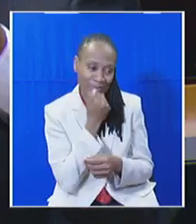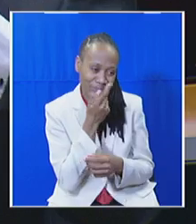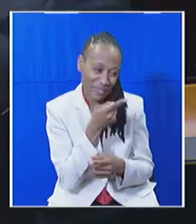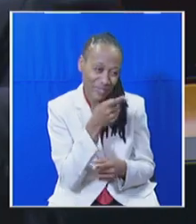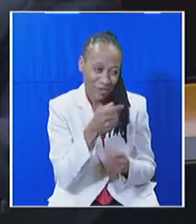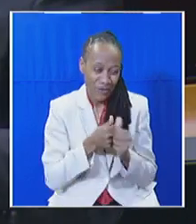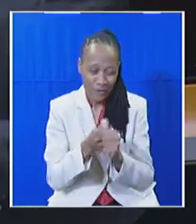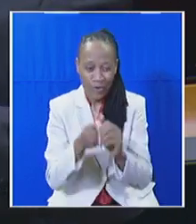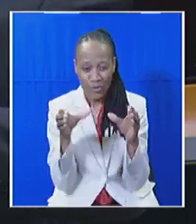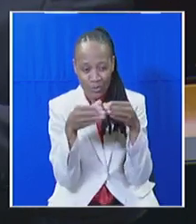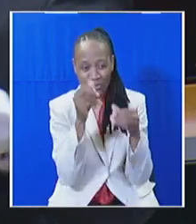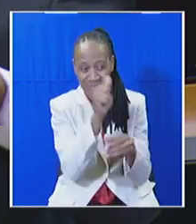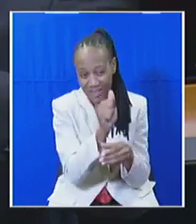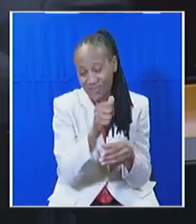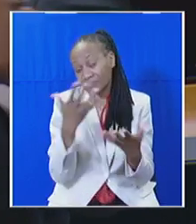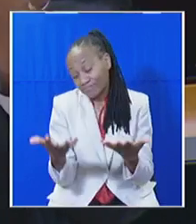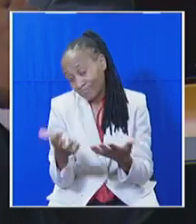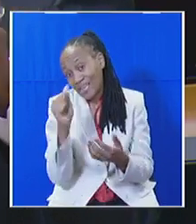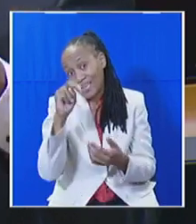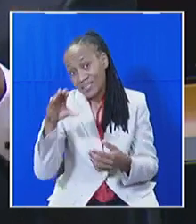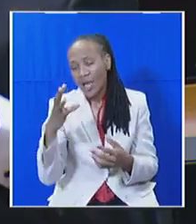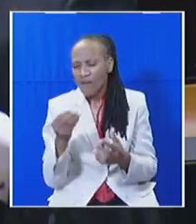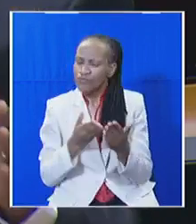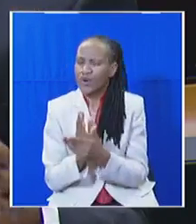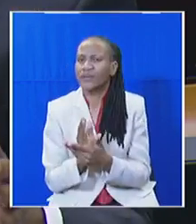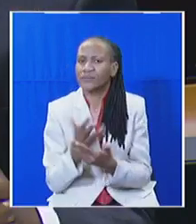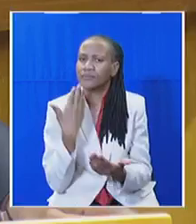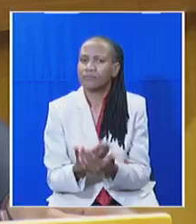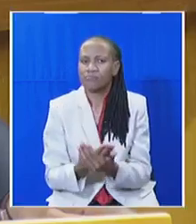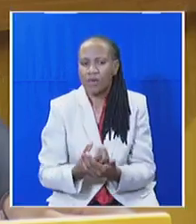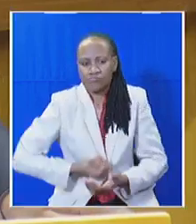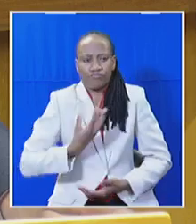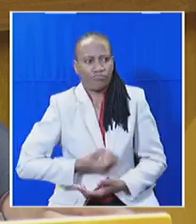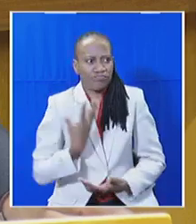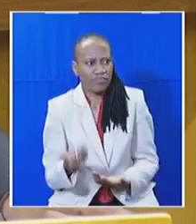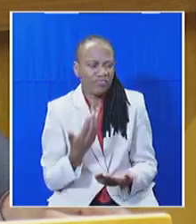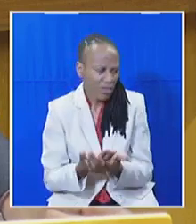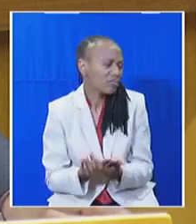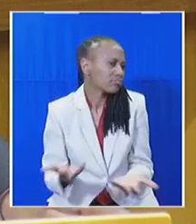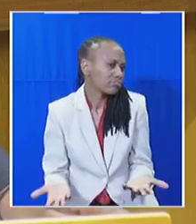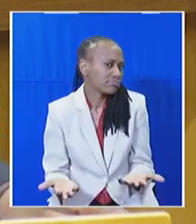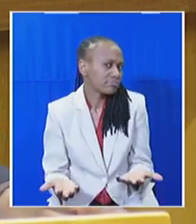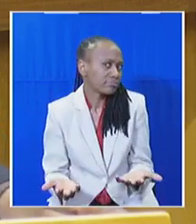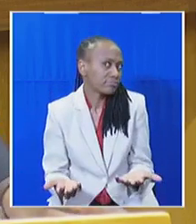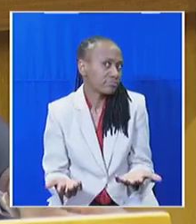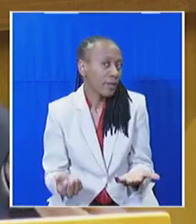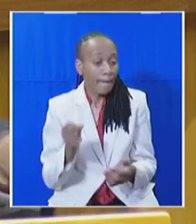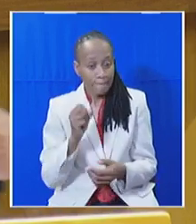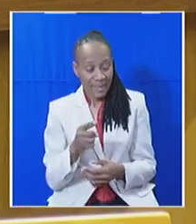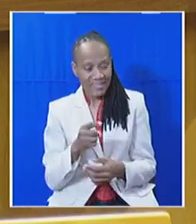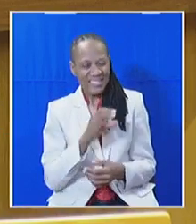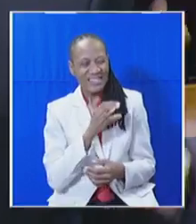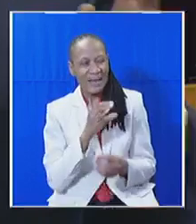party, and the ANC has got a right to express itself on any matter that affects South Africa. But a cabinet